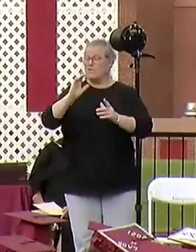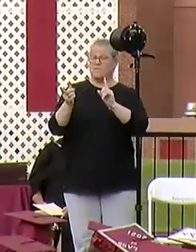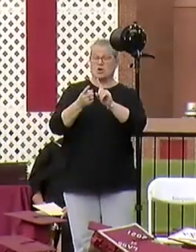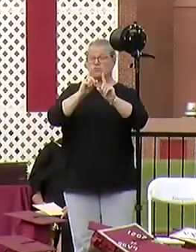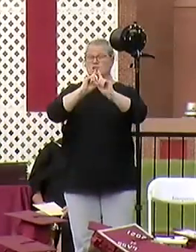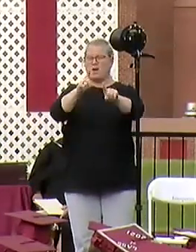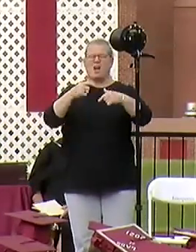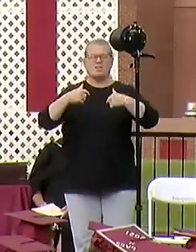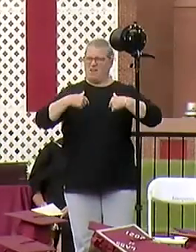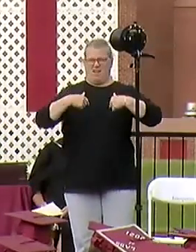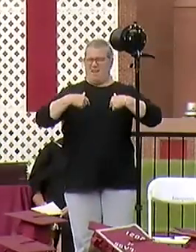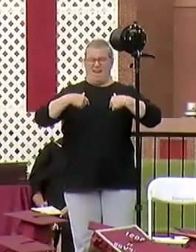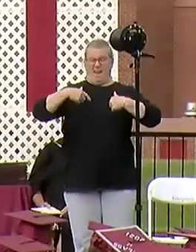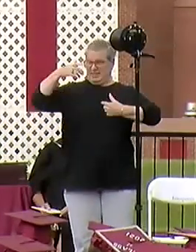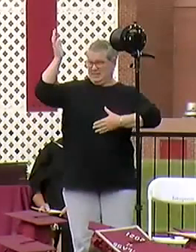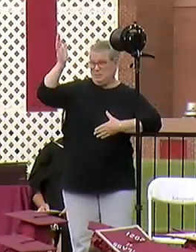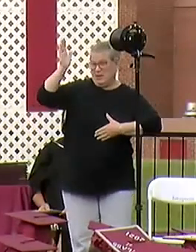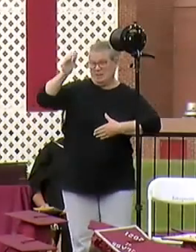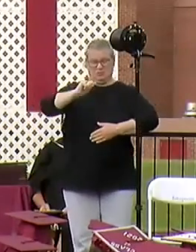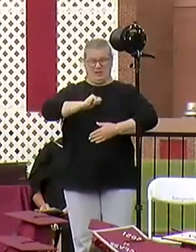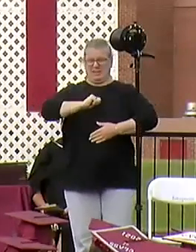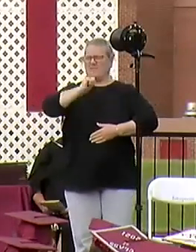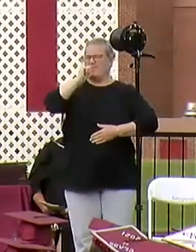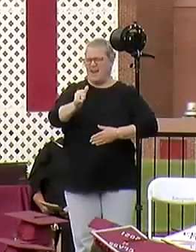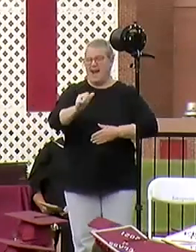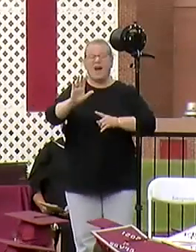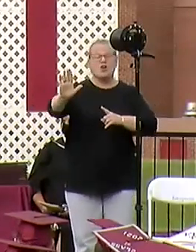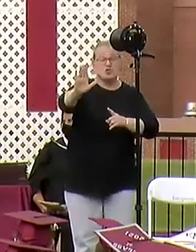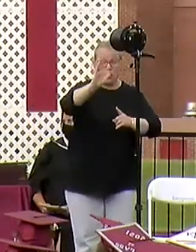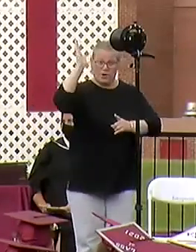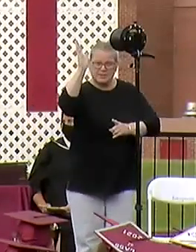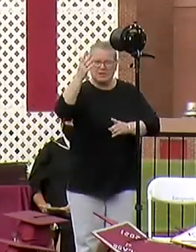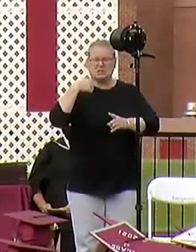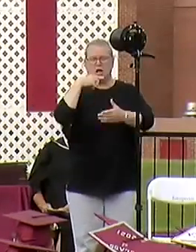give speeches. I just tell you all what's wrong with your speeches.